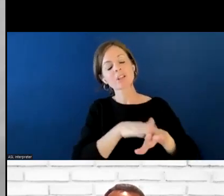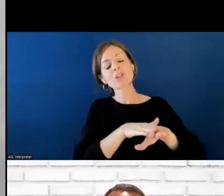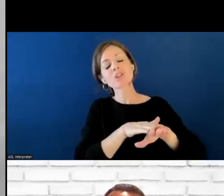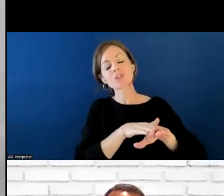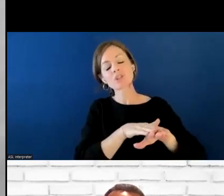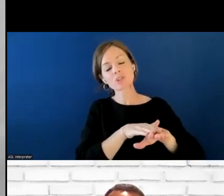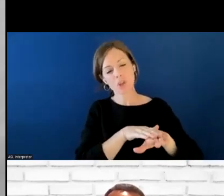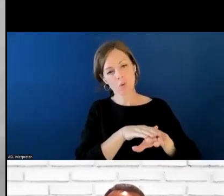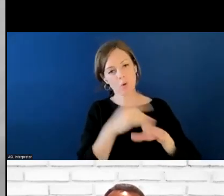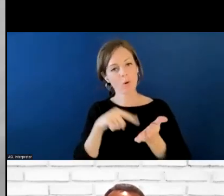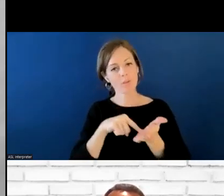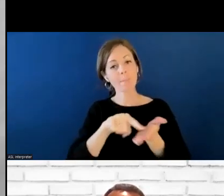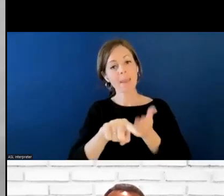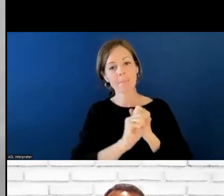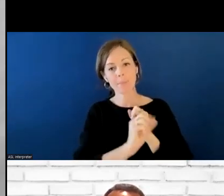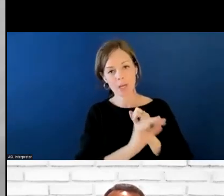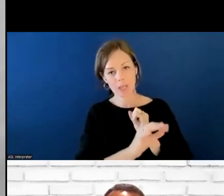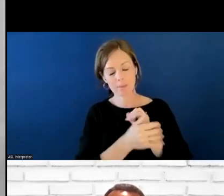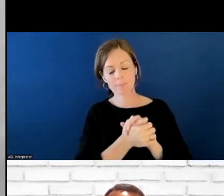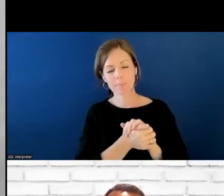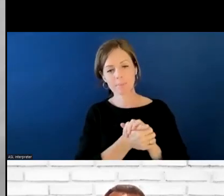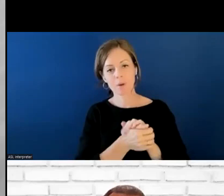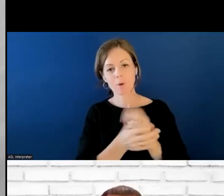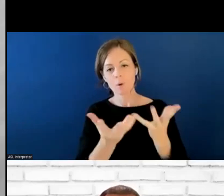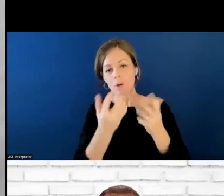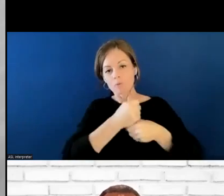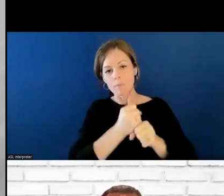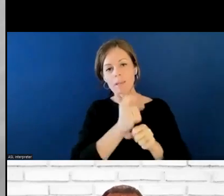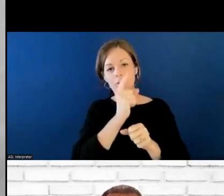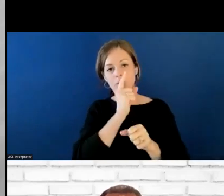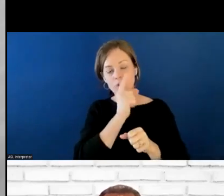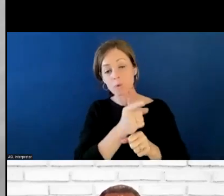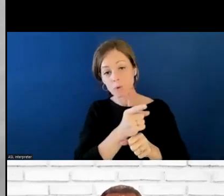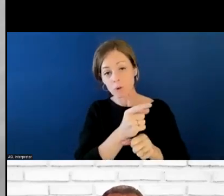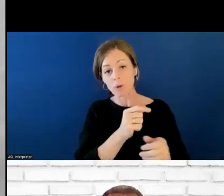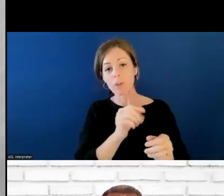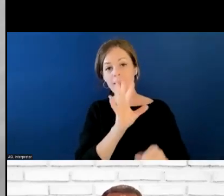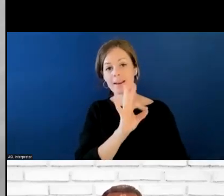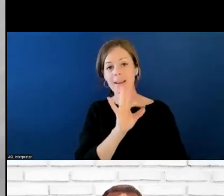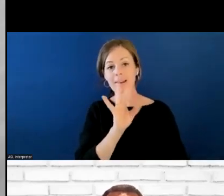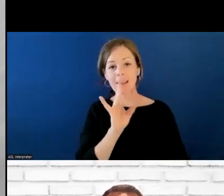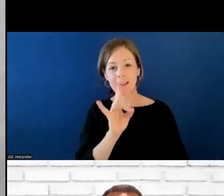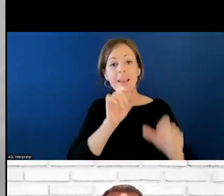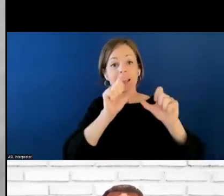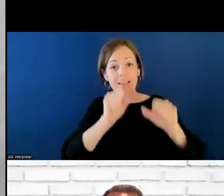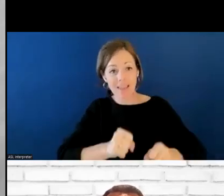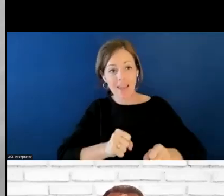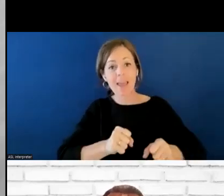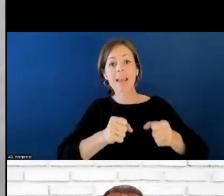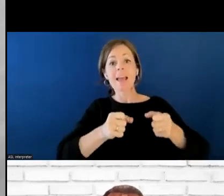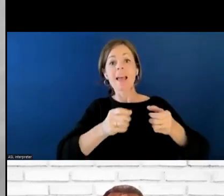paid marketing, so we can make sure that 988 can handle it,